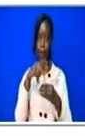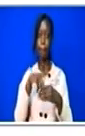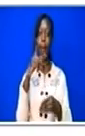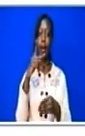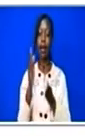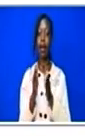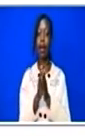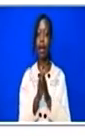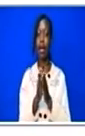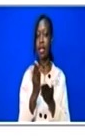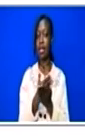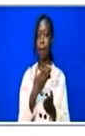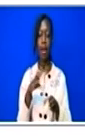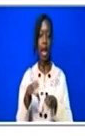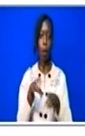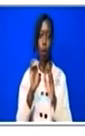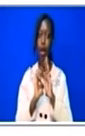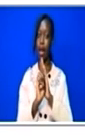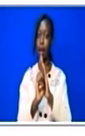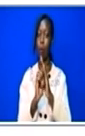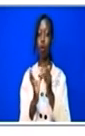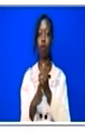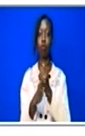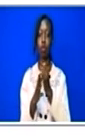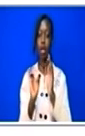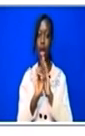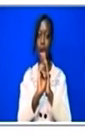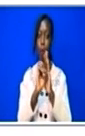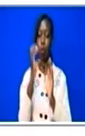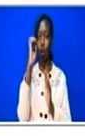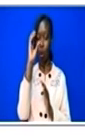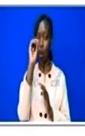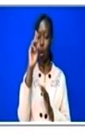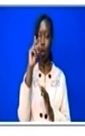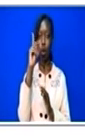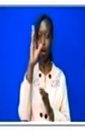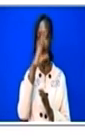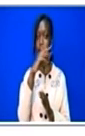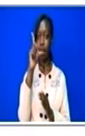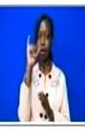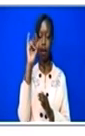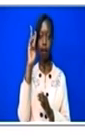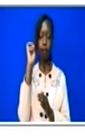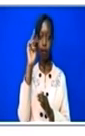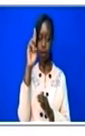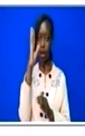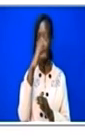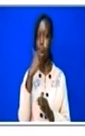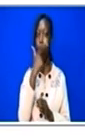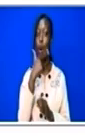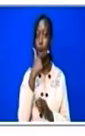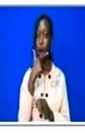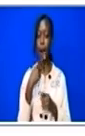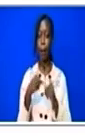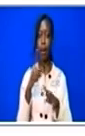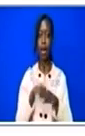Yeah. So when we are taking okay. cod liver oil, Yes. it is from fish. It's from- but when we are taking or when we are using sunflower oil for It's cooking, from